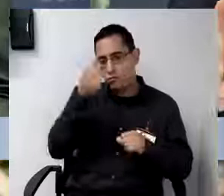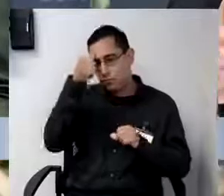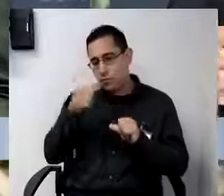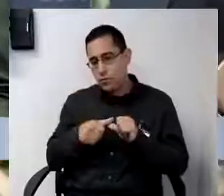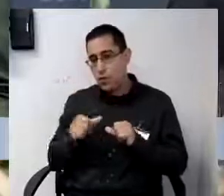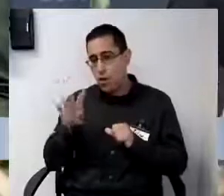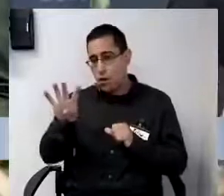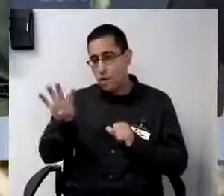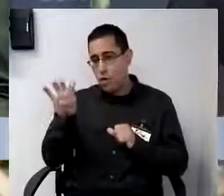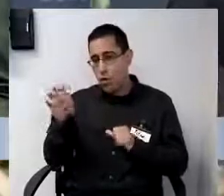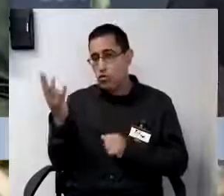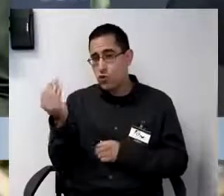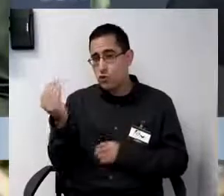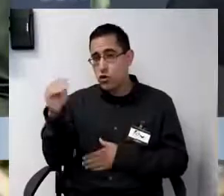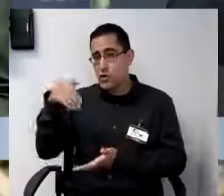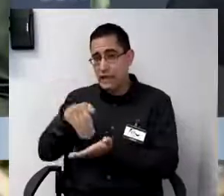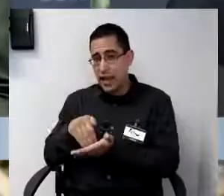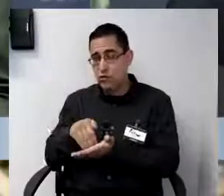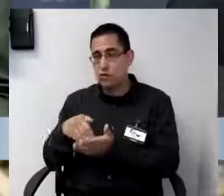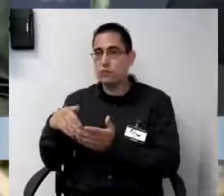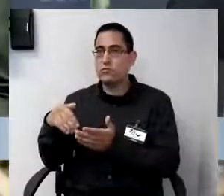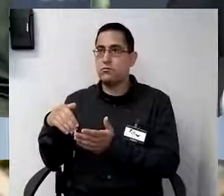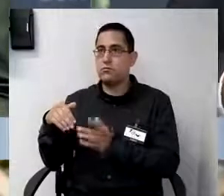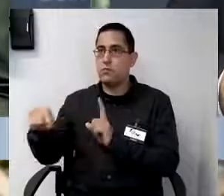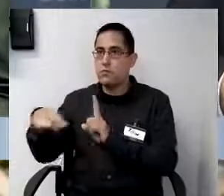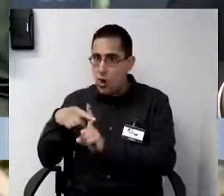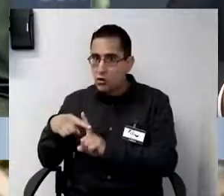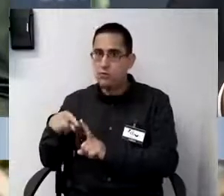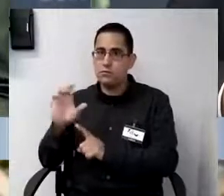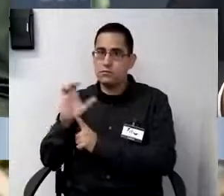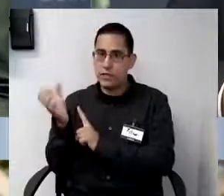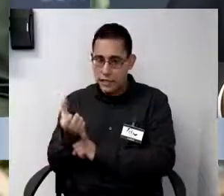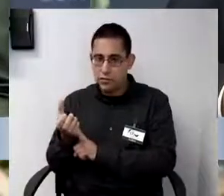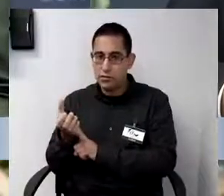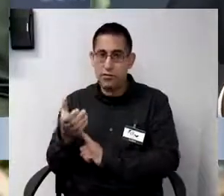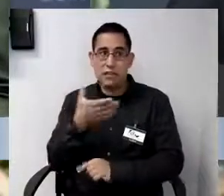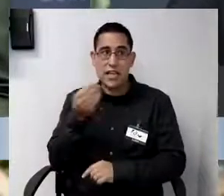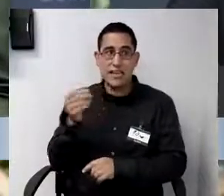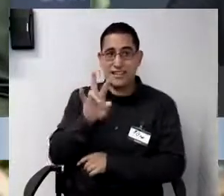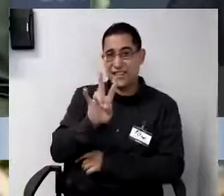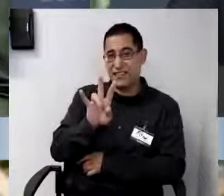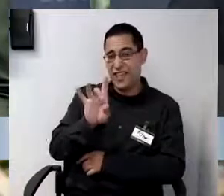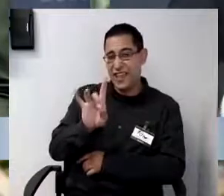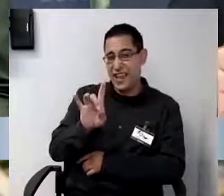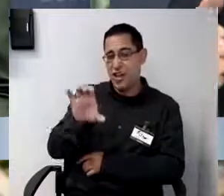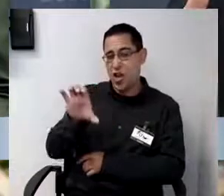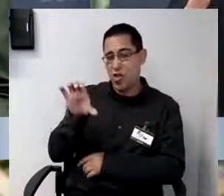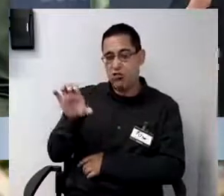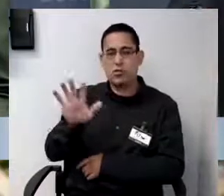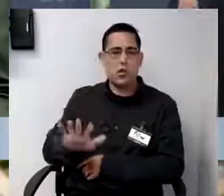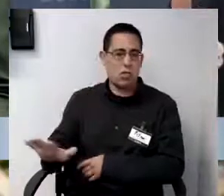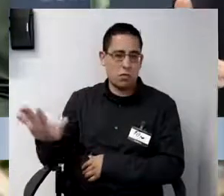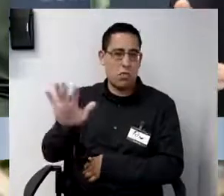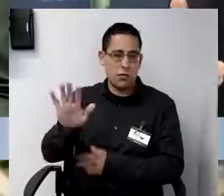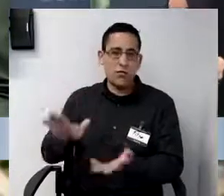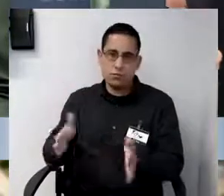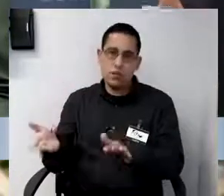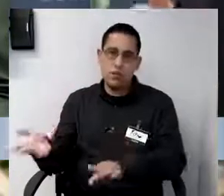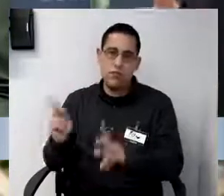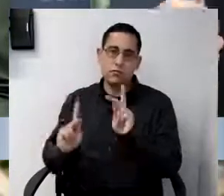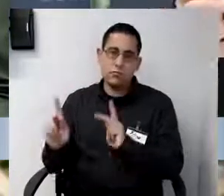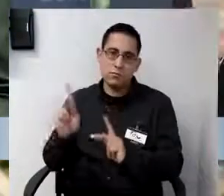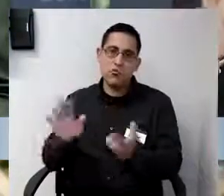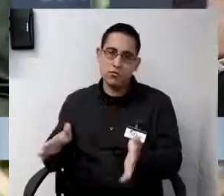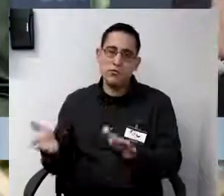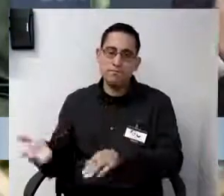414,000 positive cases in California and roughly 7,800 deaths. So I'm going to go age by age and